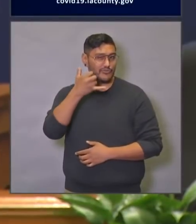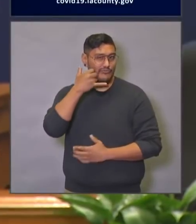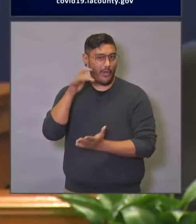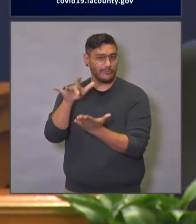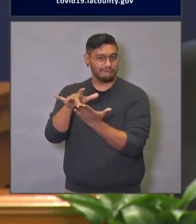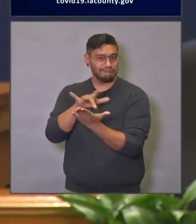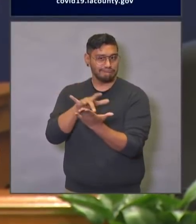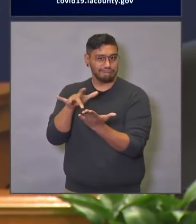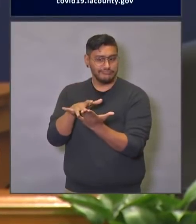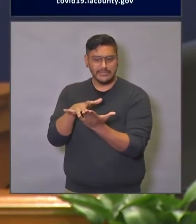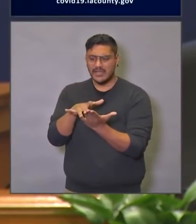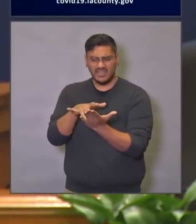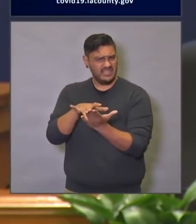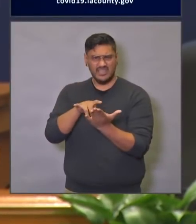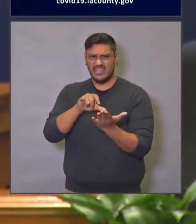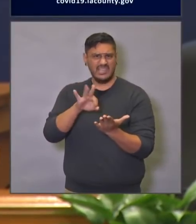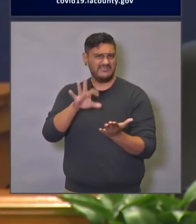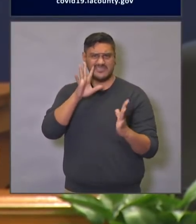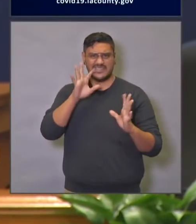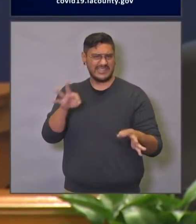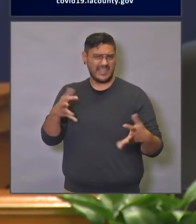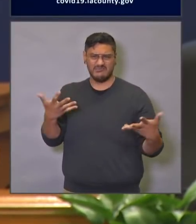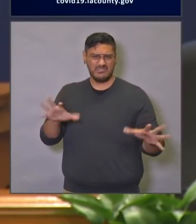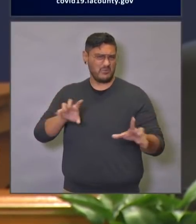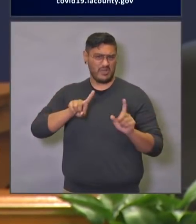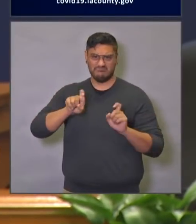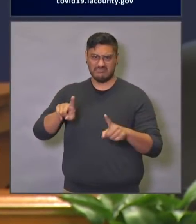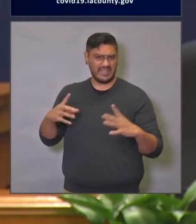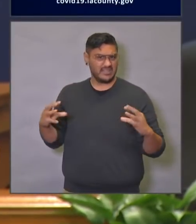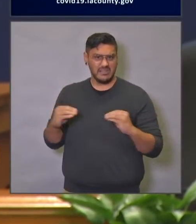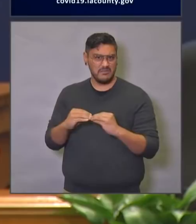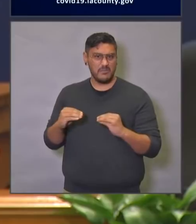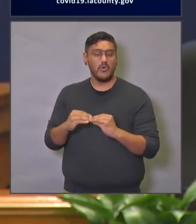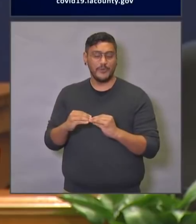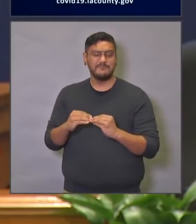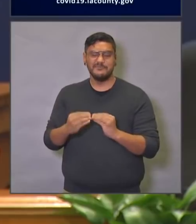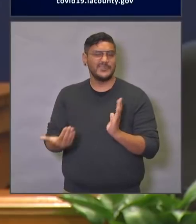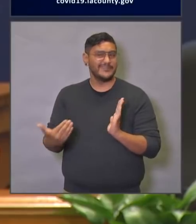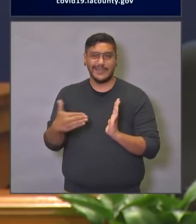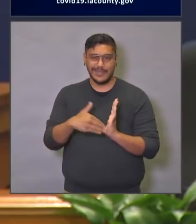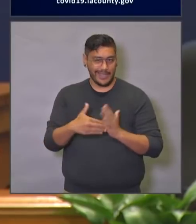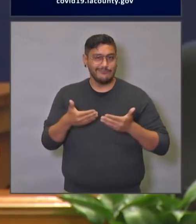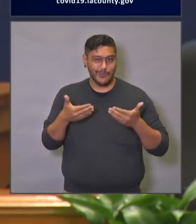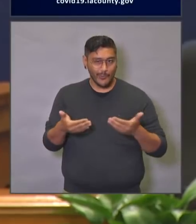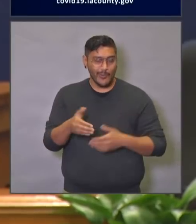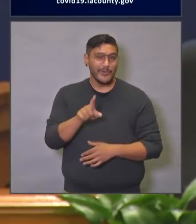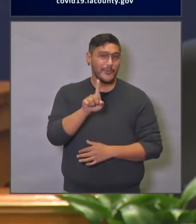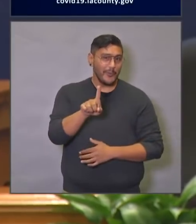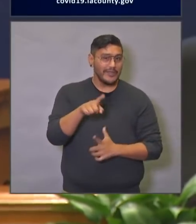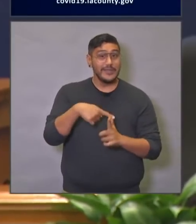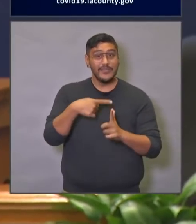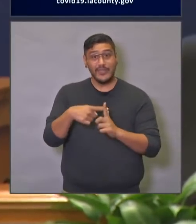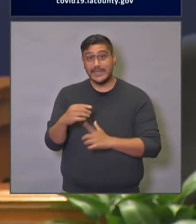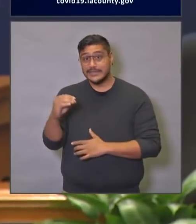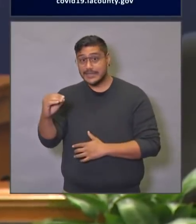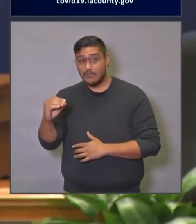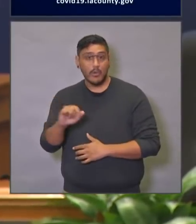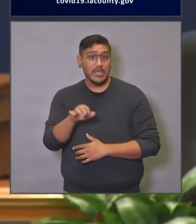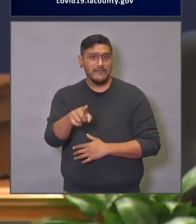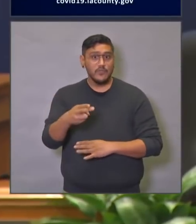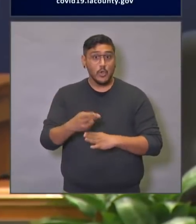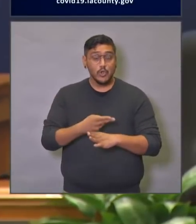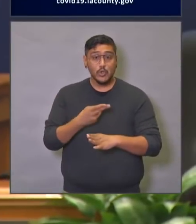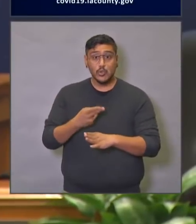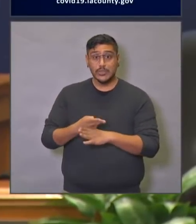keypad. You may withdraw your question at any time by repeating the 1-0 command. And if you are using a